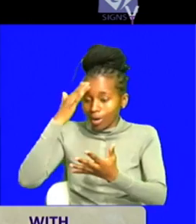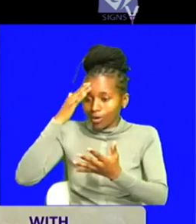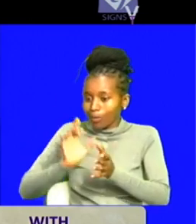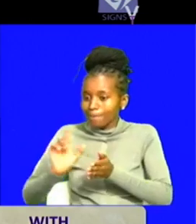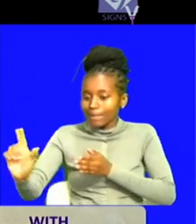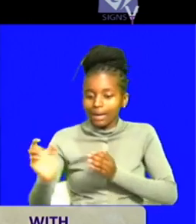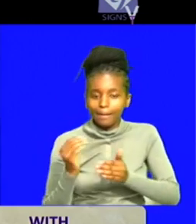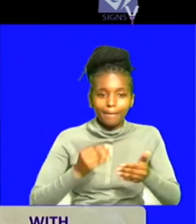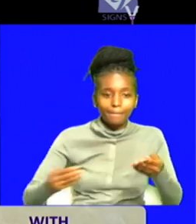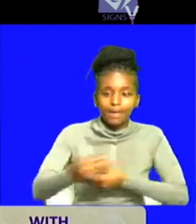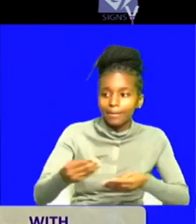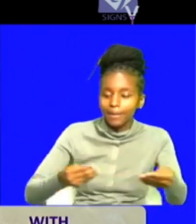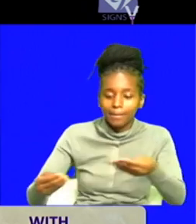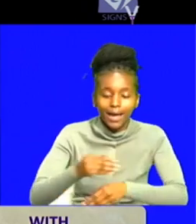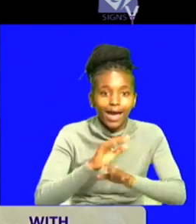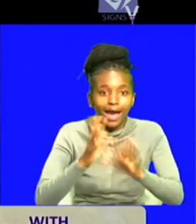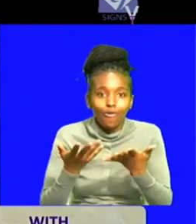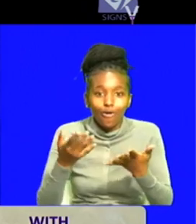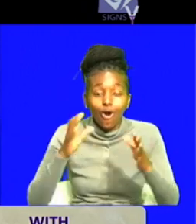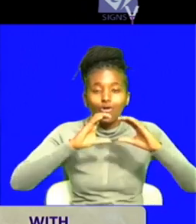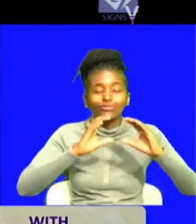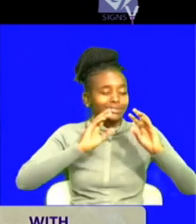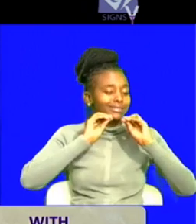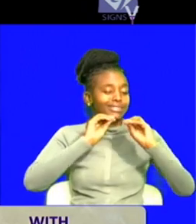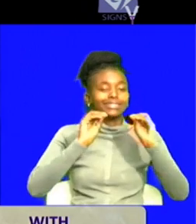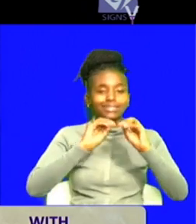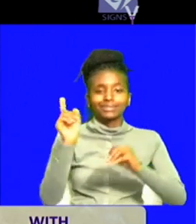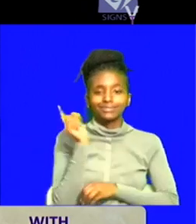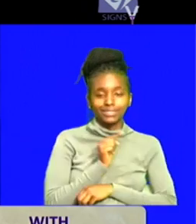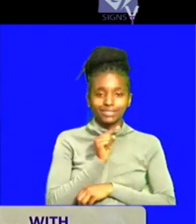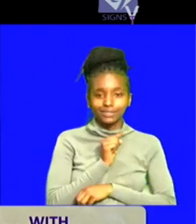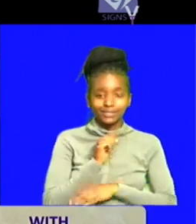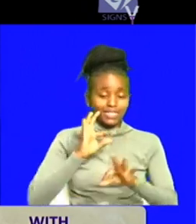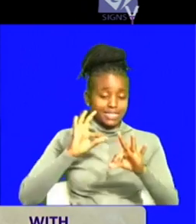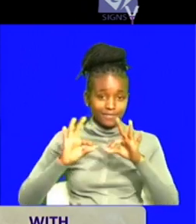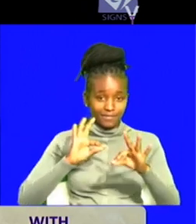and their coach wamefanya kazi poa sana. Right. And